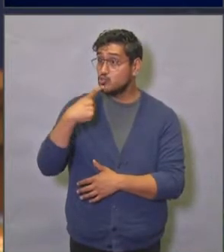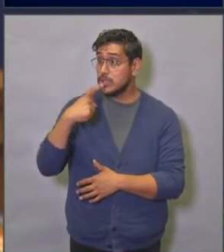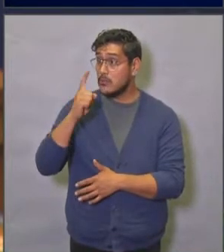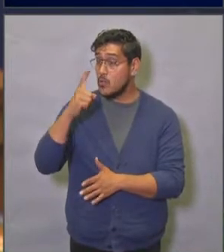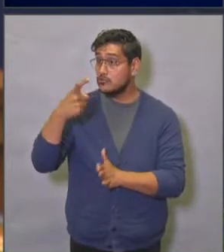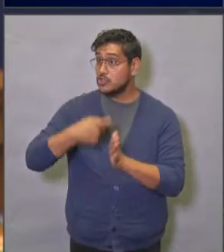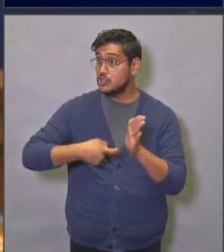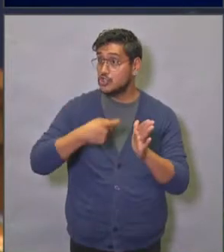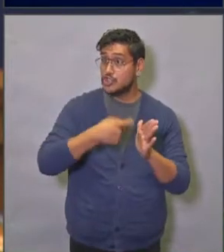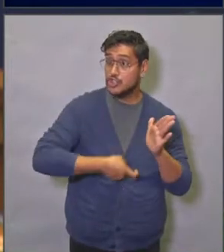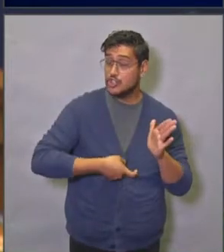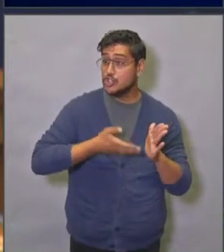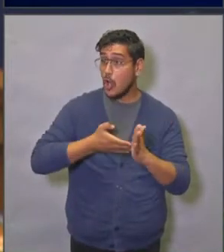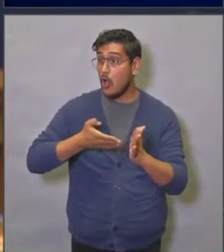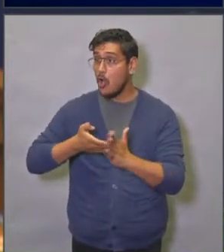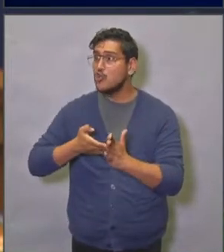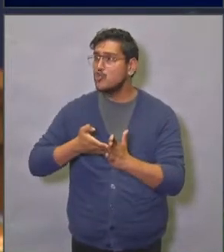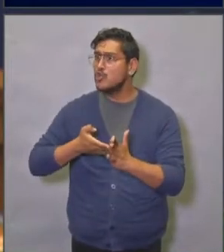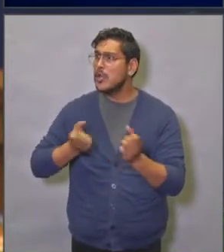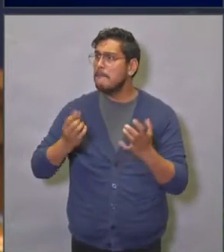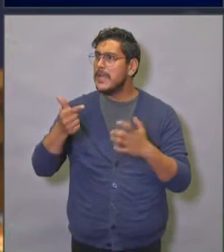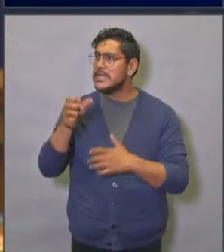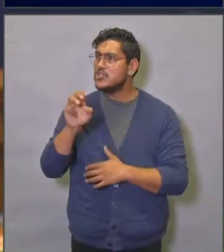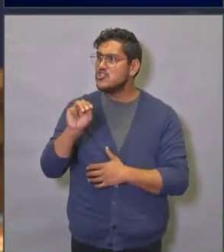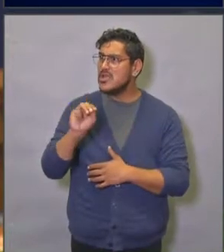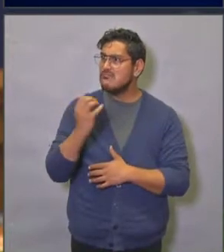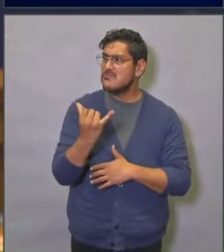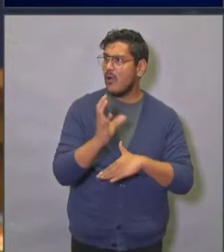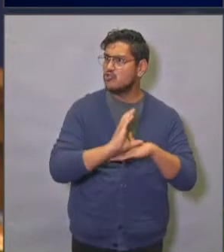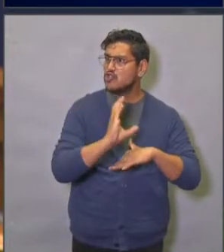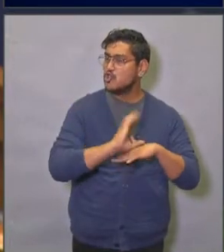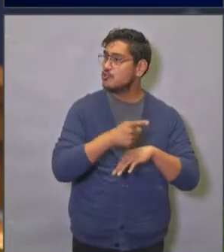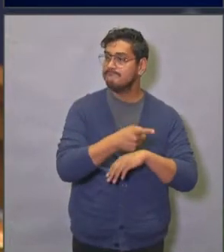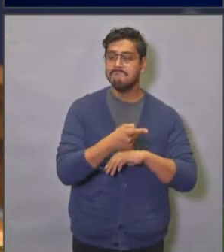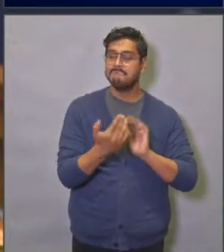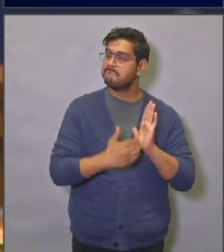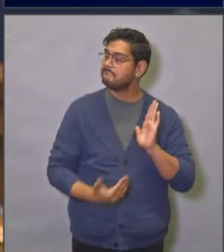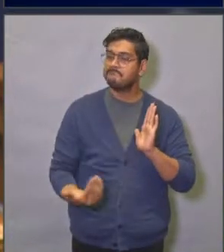issued. The information suggested there are several gyms and churches that are repeat offenders.